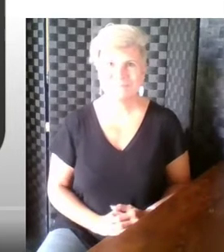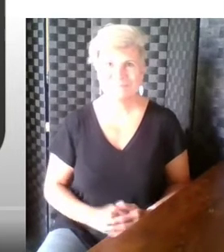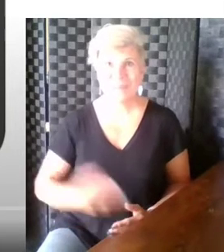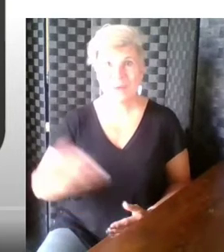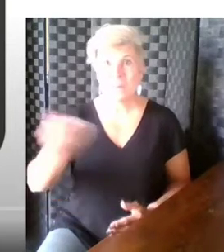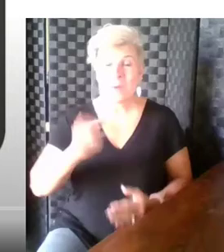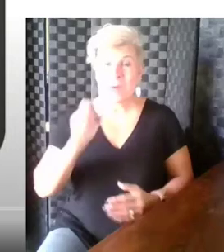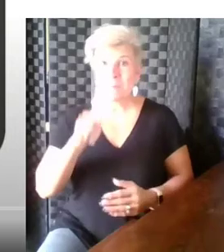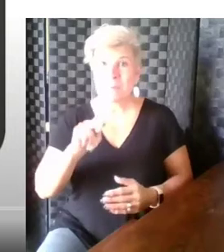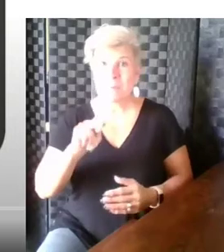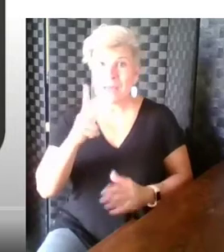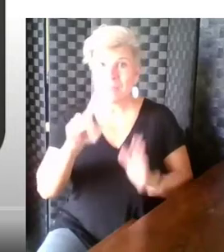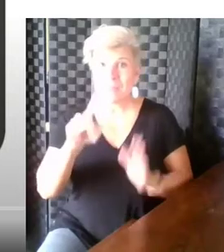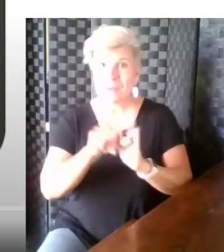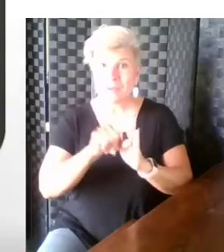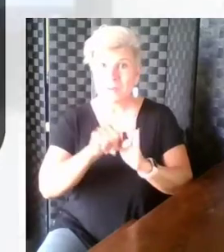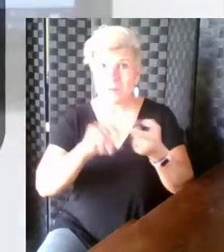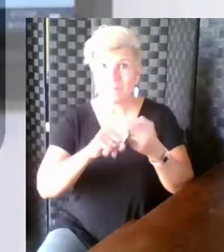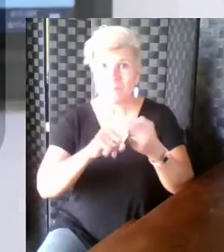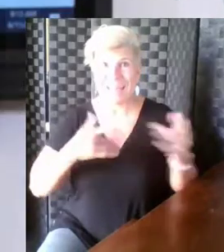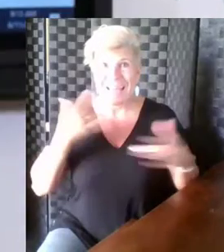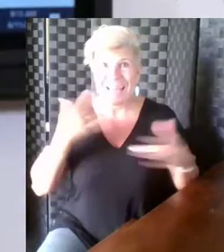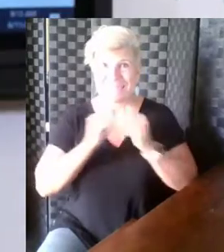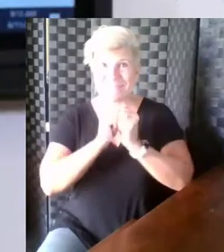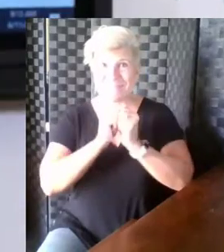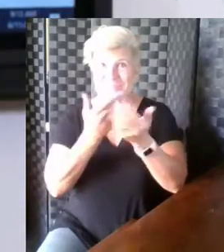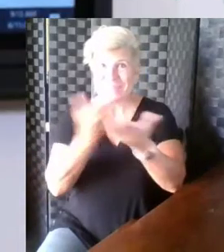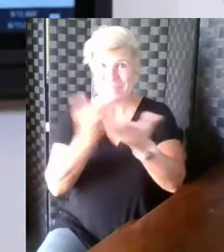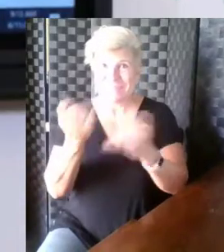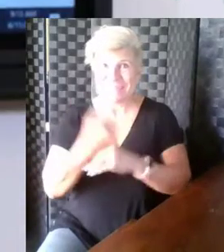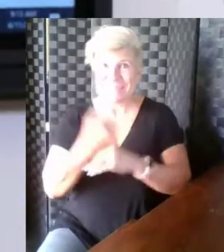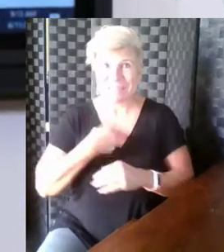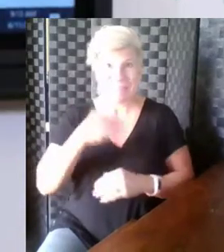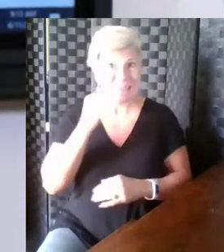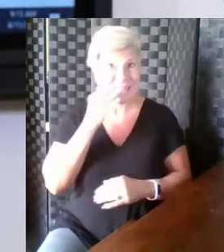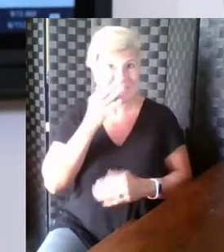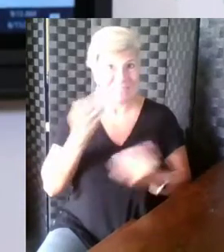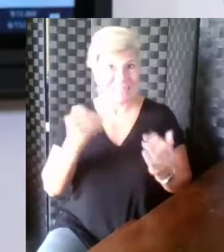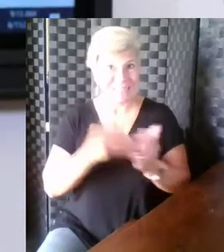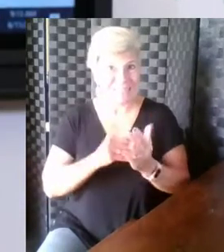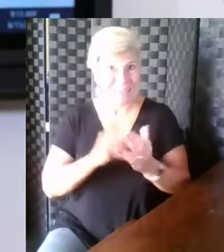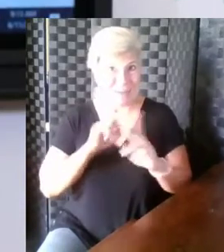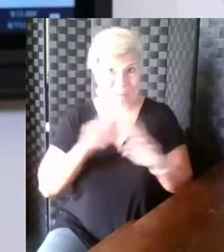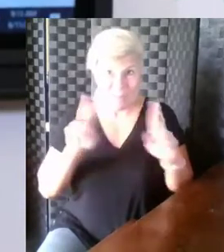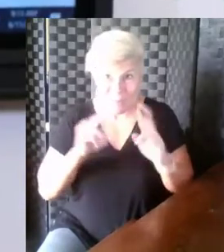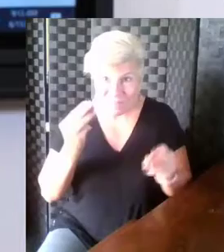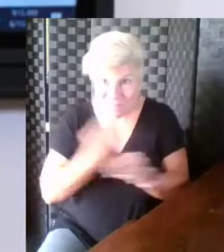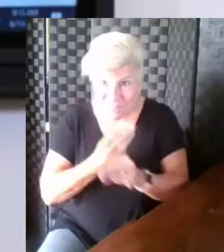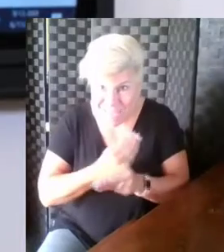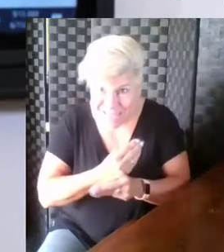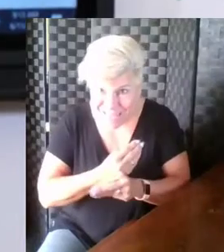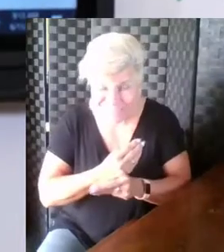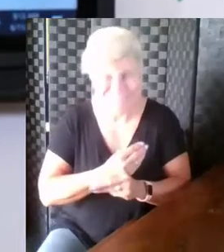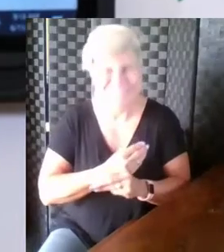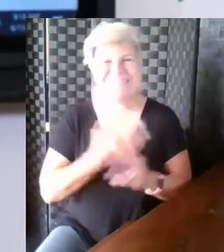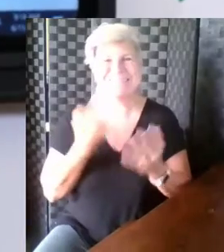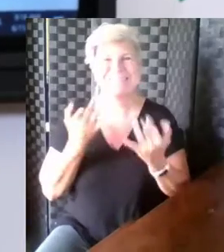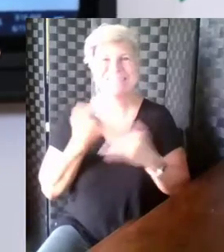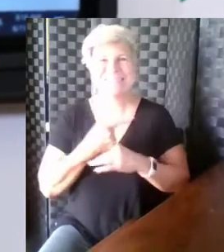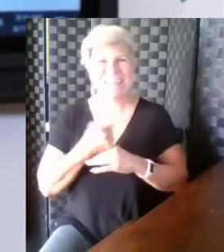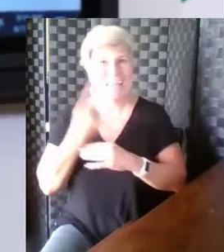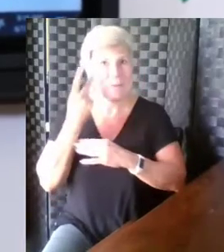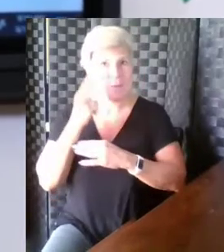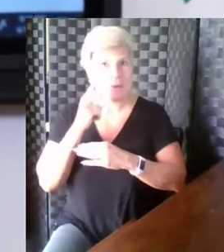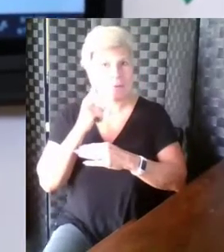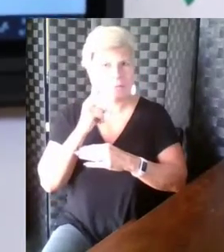Welcome back, third grade friends. I am so excited to be with you today. It's Mrs. Hoffman again, and I hope you're ready for some math. Today we're going to look at